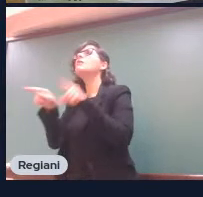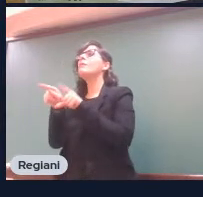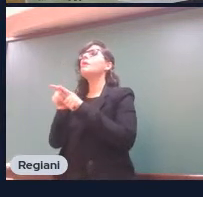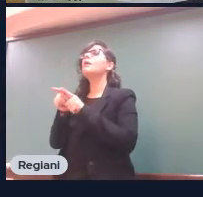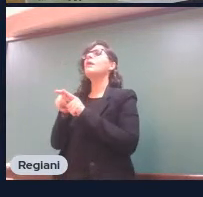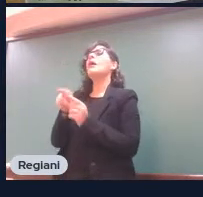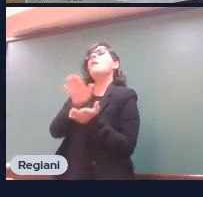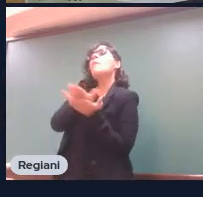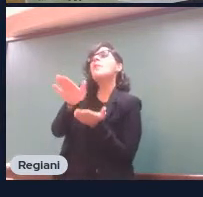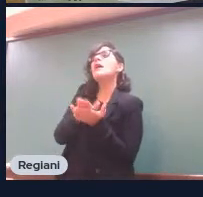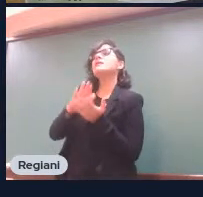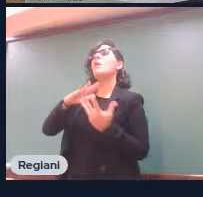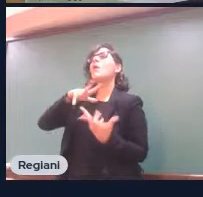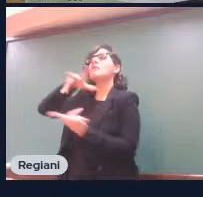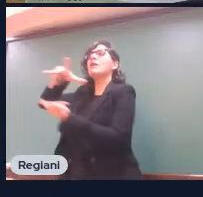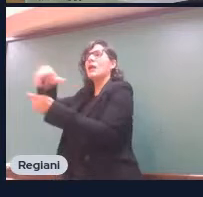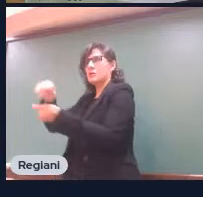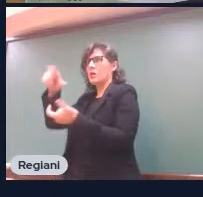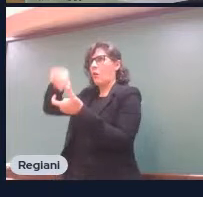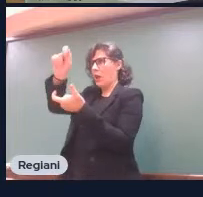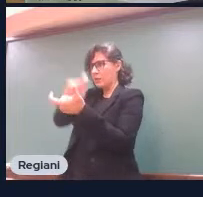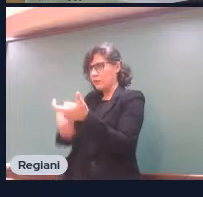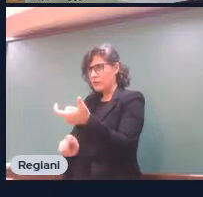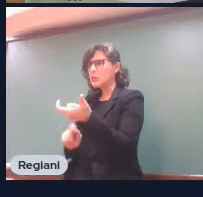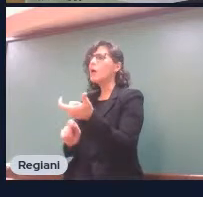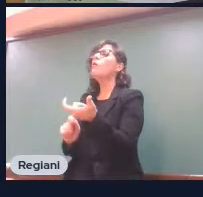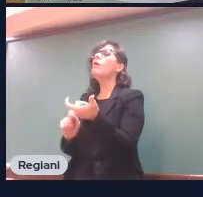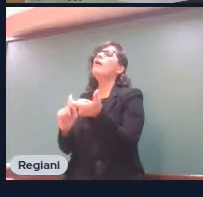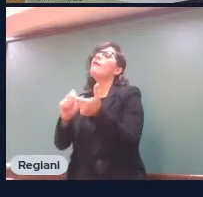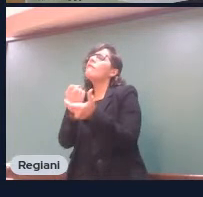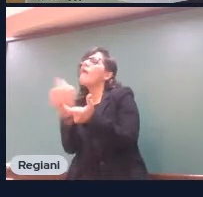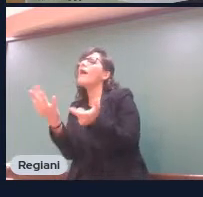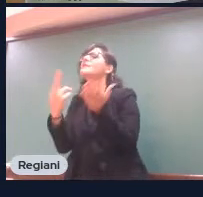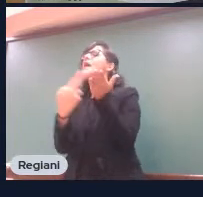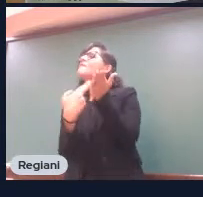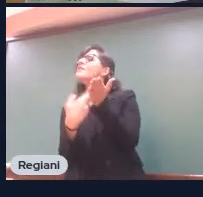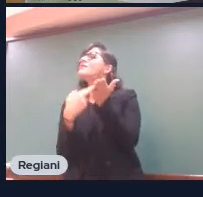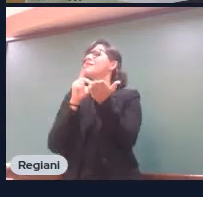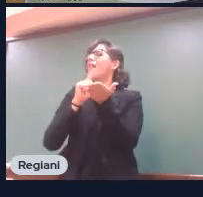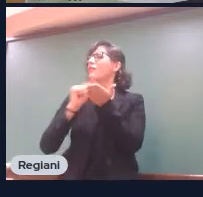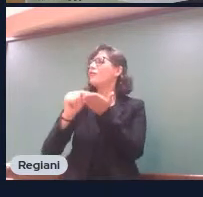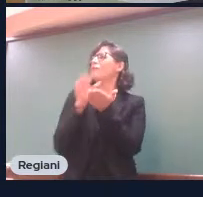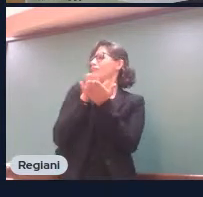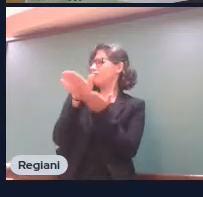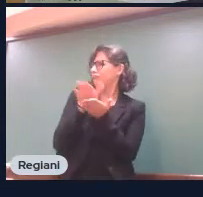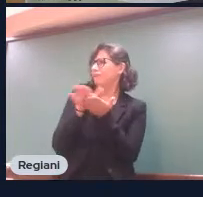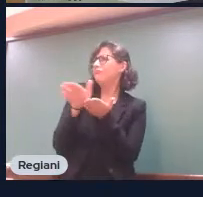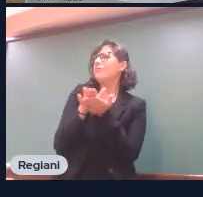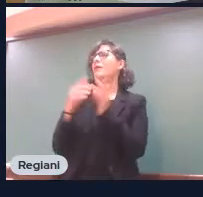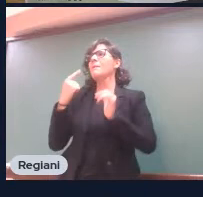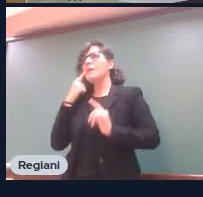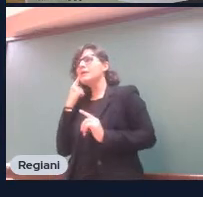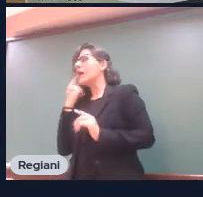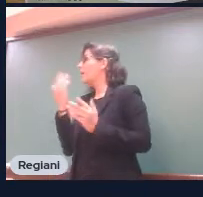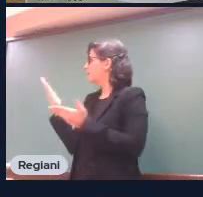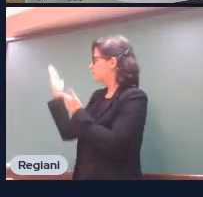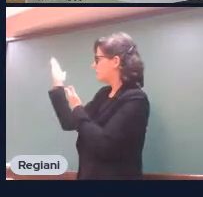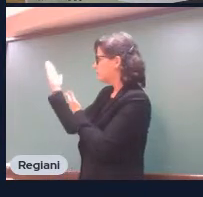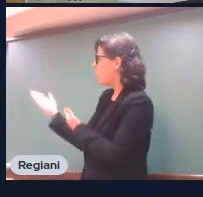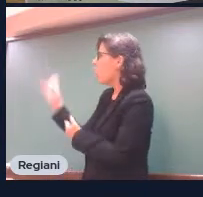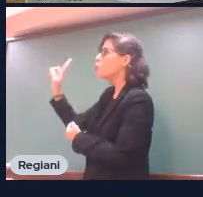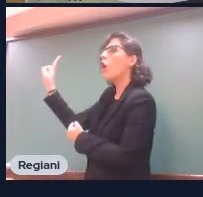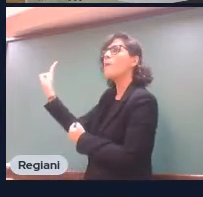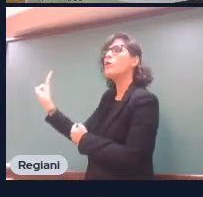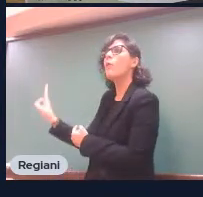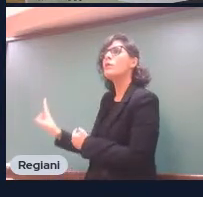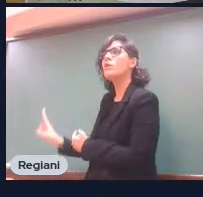Lexicography. I started with analyzing journals, Lexicos for Africa and IGL for the